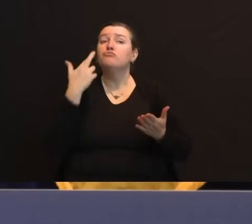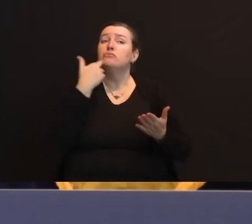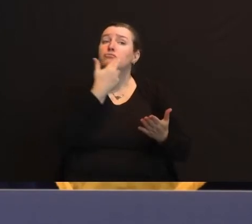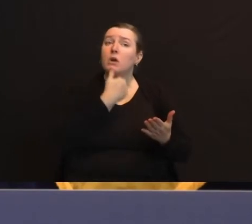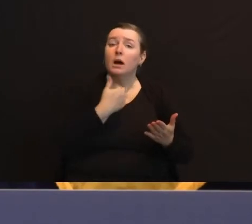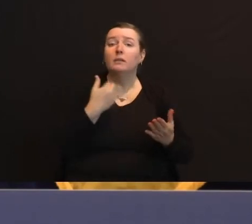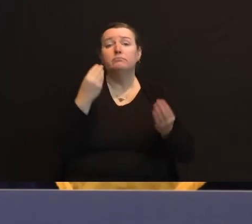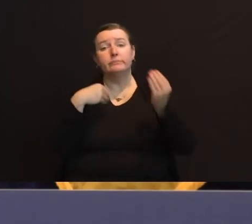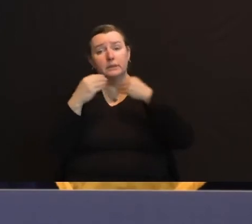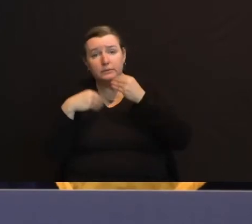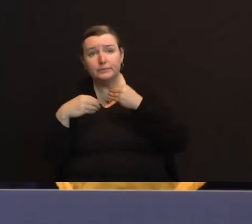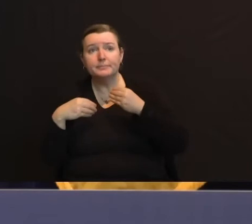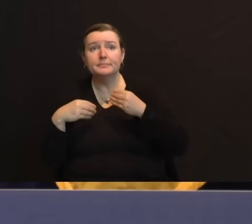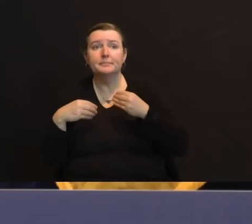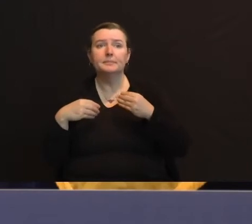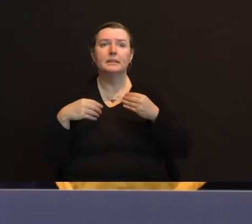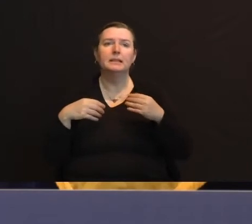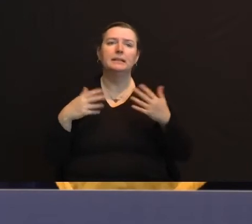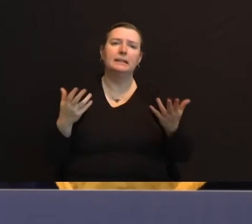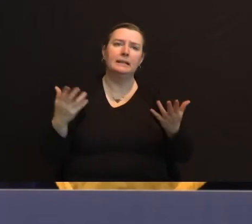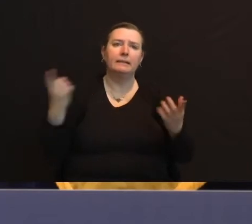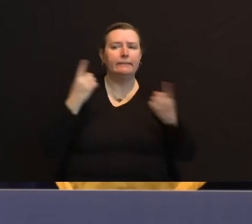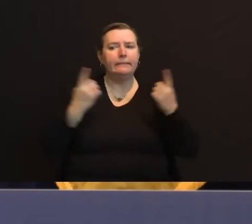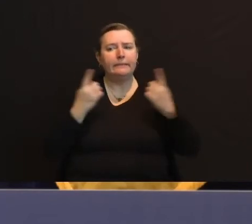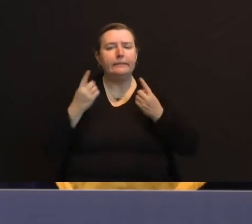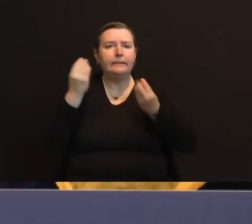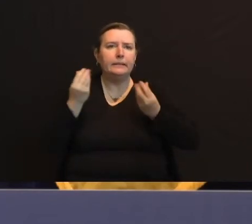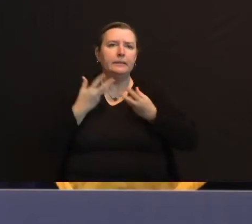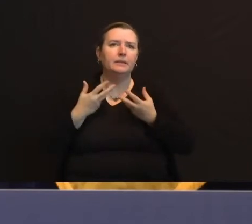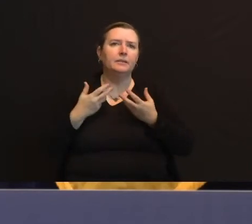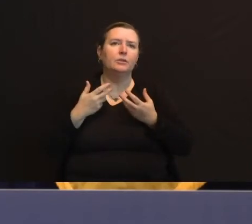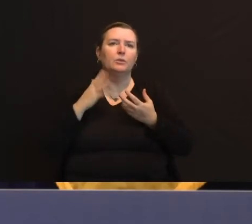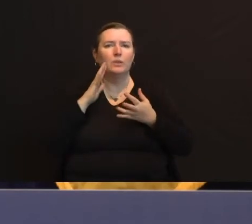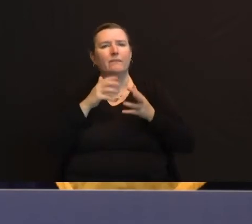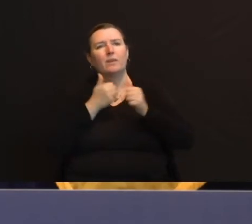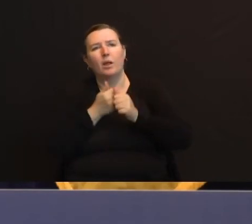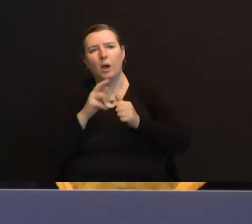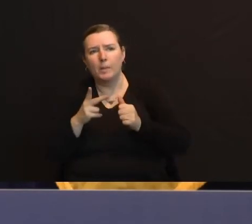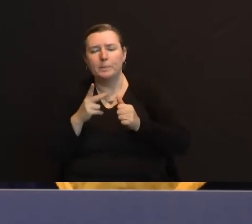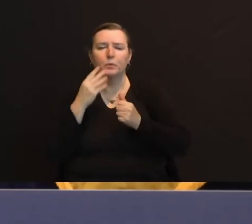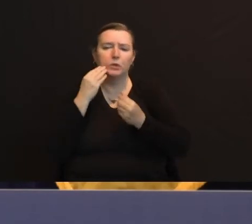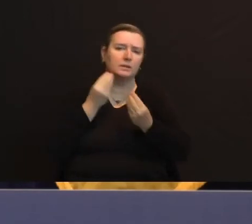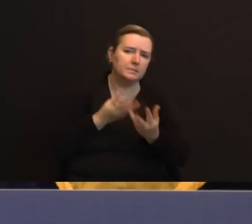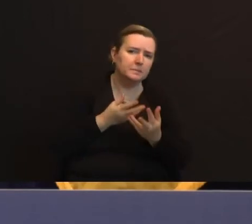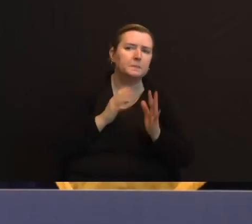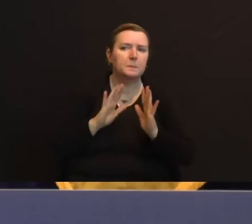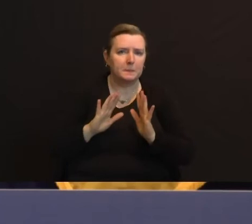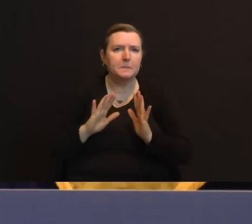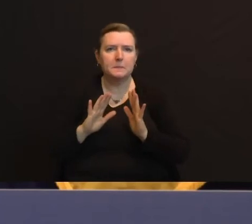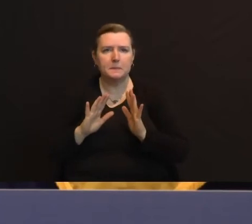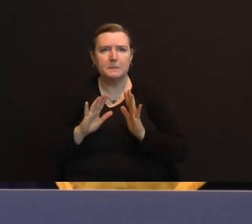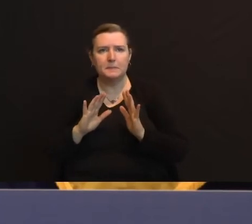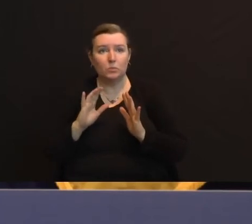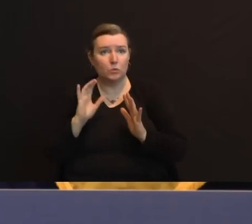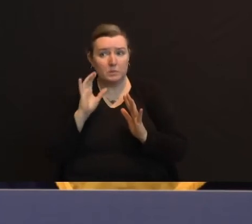not mean that their concerns are not real. So perhaps we could follow up on that. And if there is something that we're missing that,